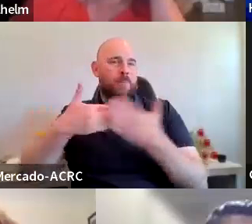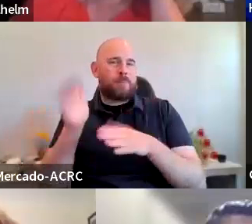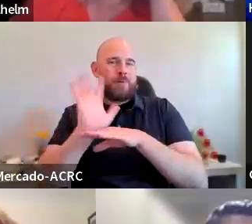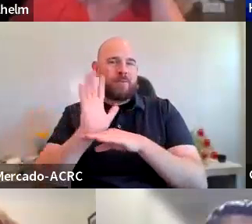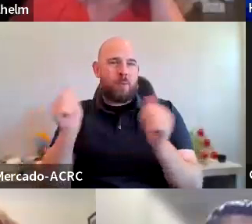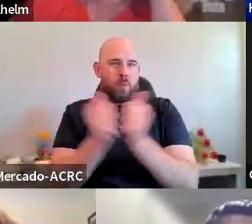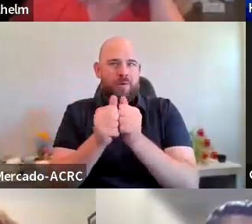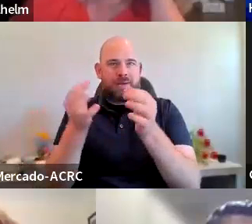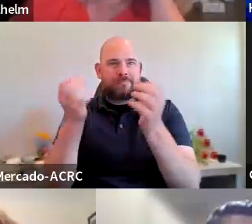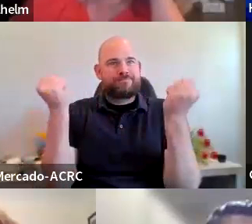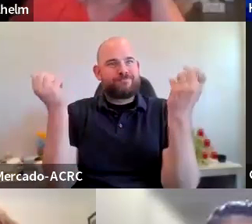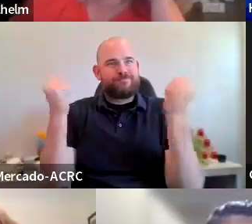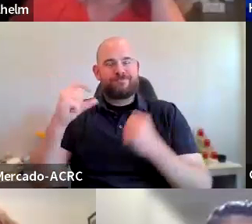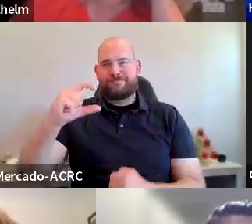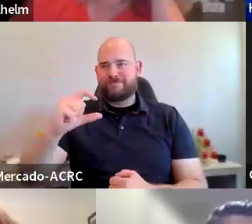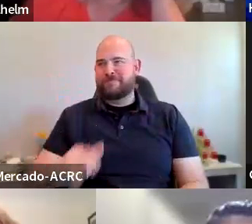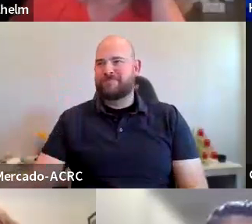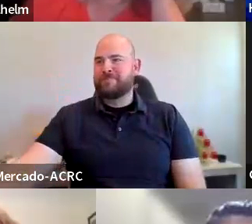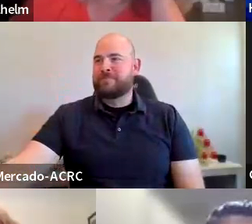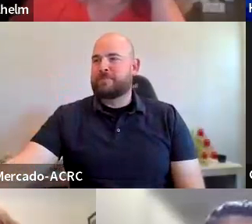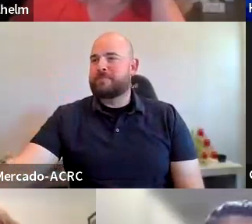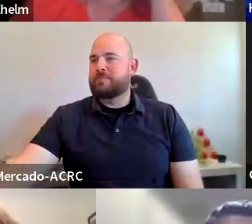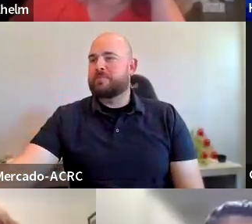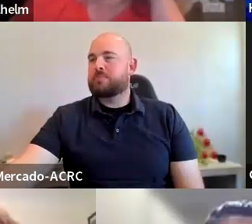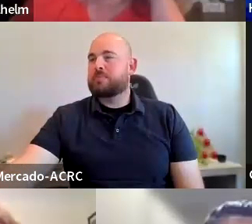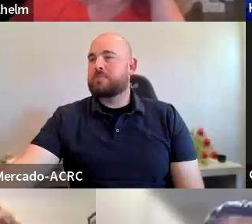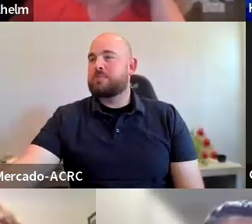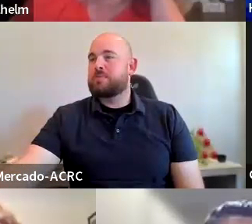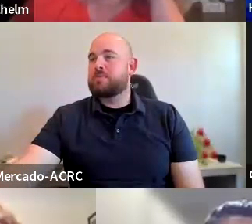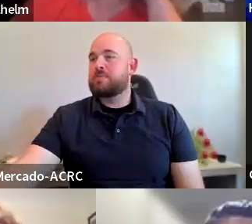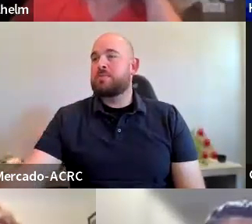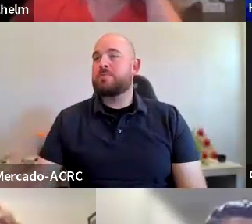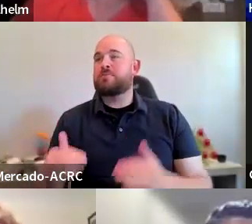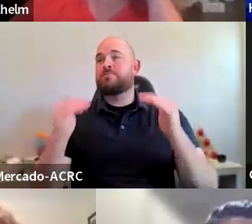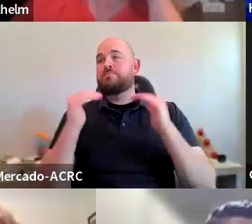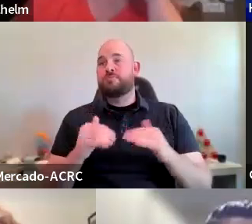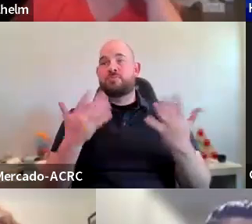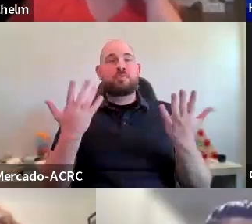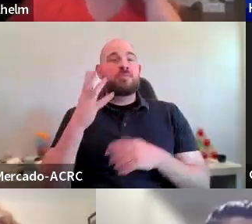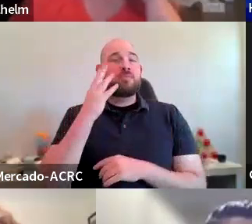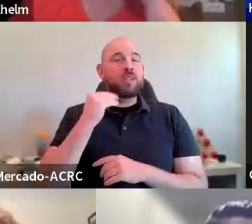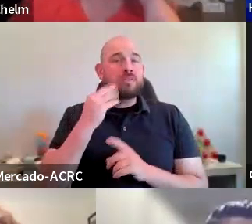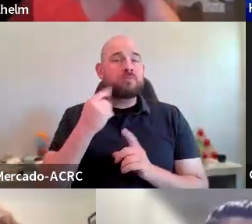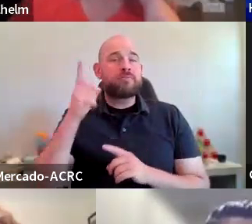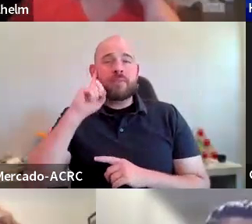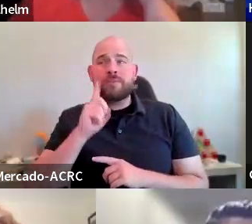feature that was just released. The goal is to see that on all shows, having the ASL captions in the